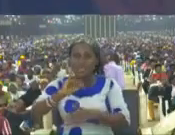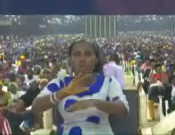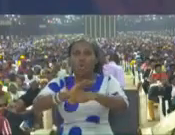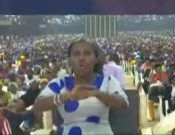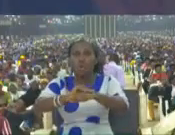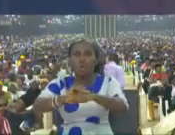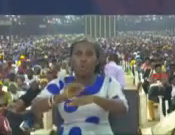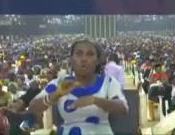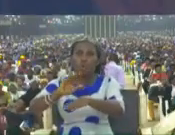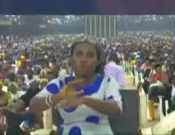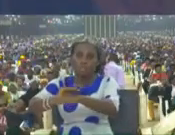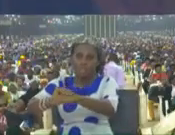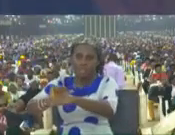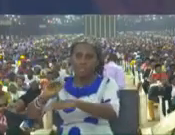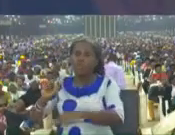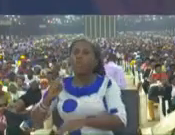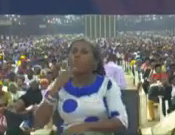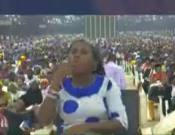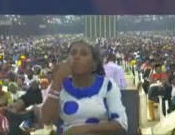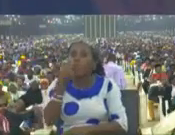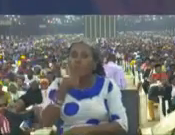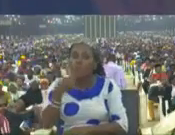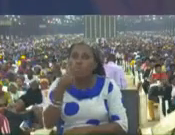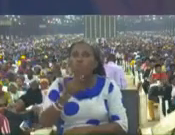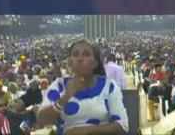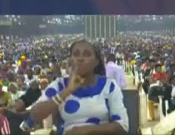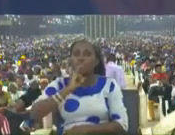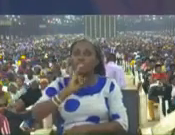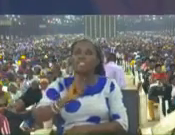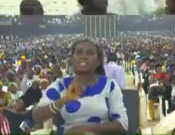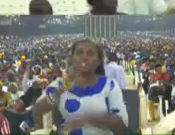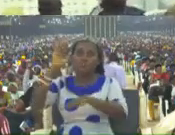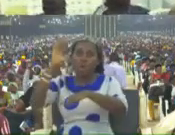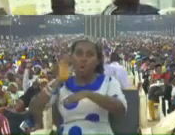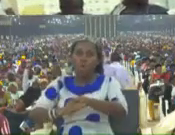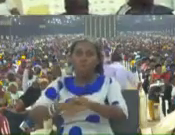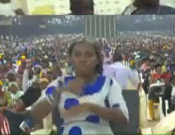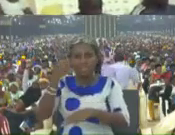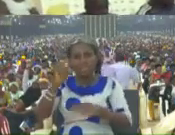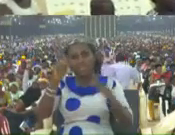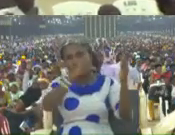who is on the Lord's side?